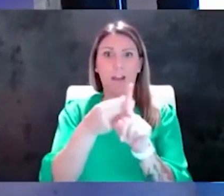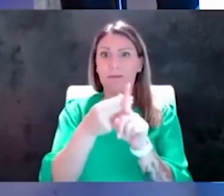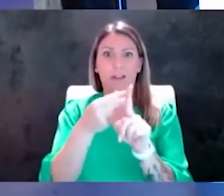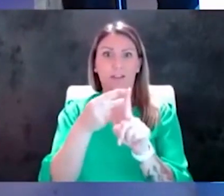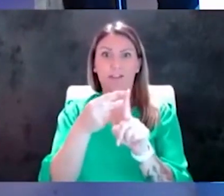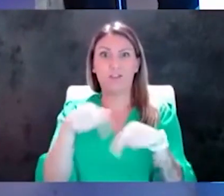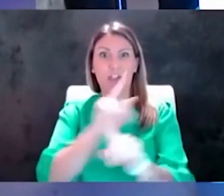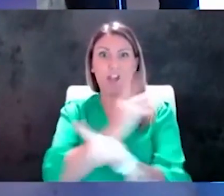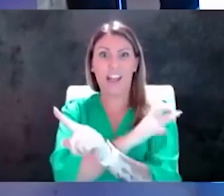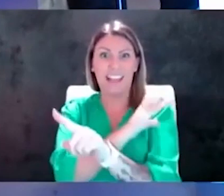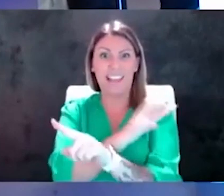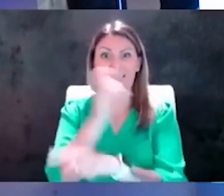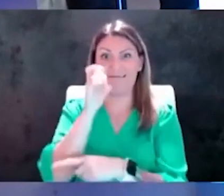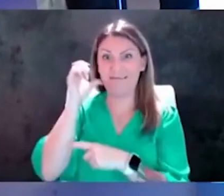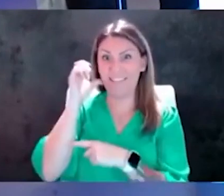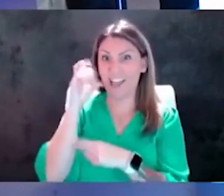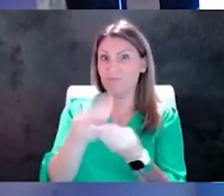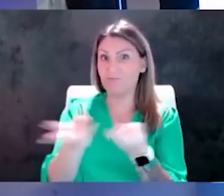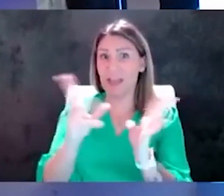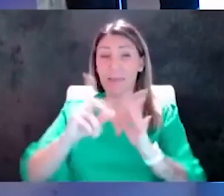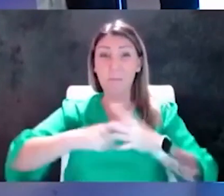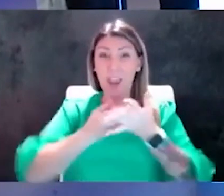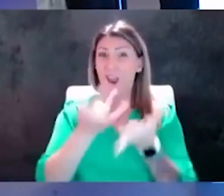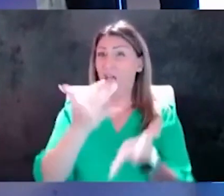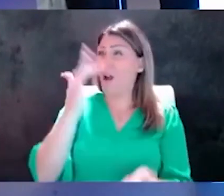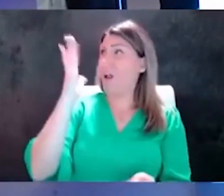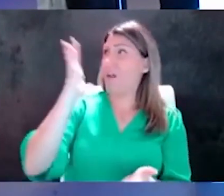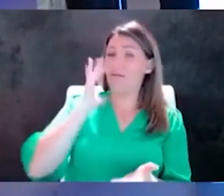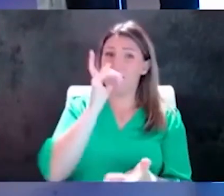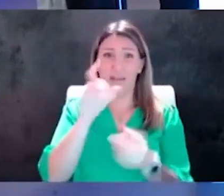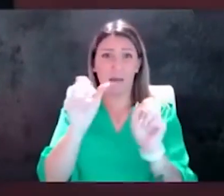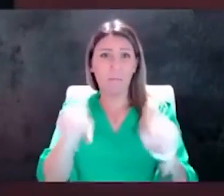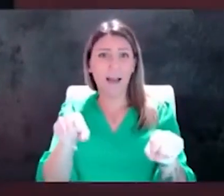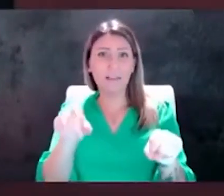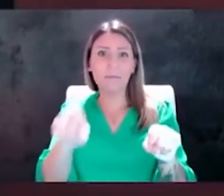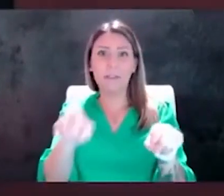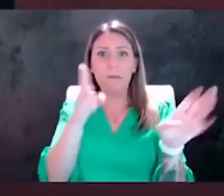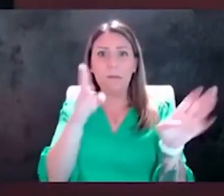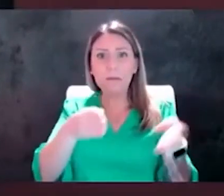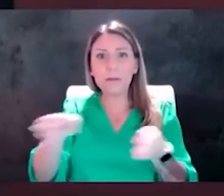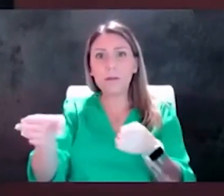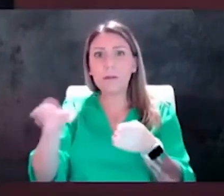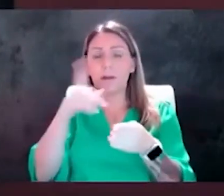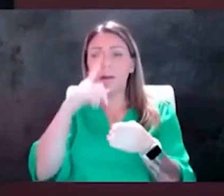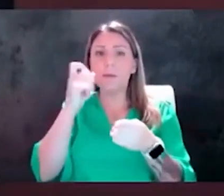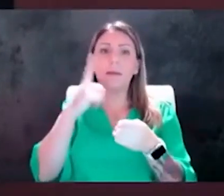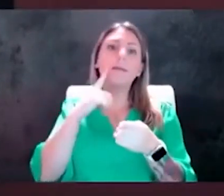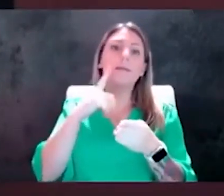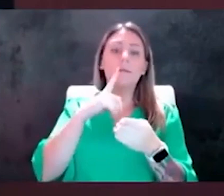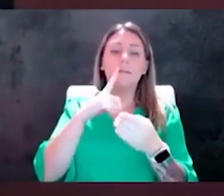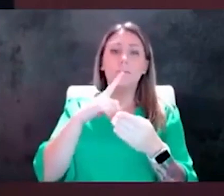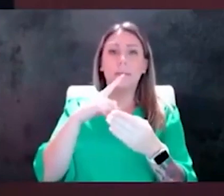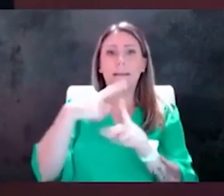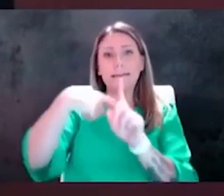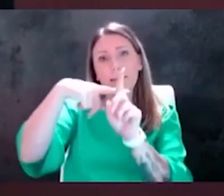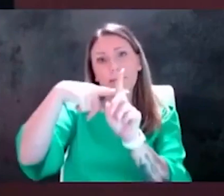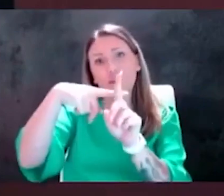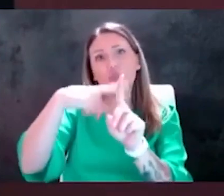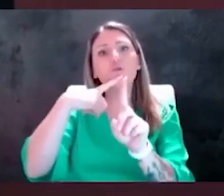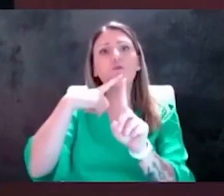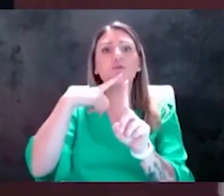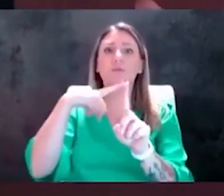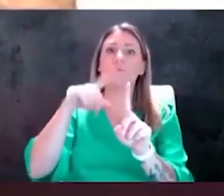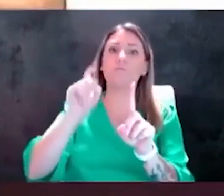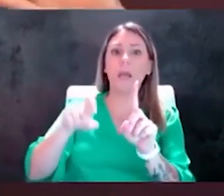it, that wasn't possible. We had to have all this very organized approach because of the sub-zero temperature things, et cetera. But now we're pretty well organized to give